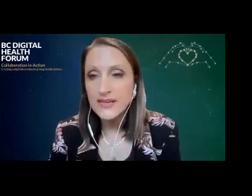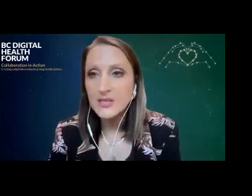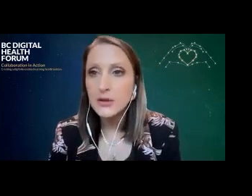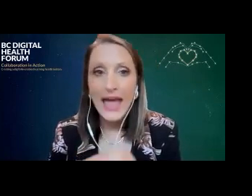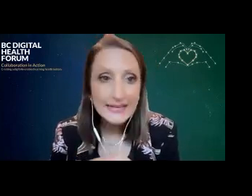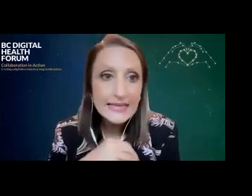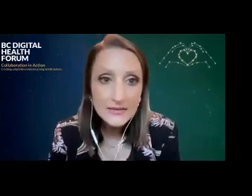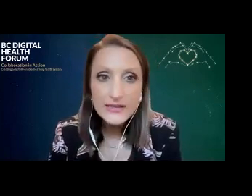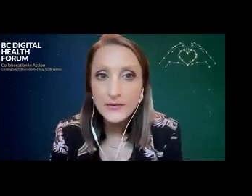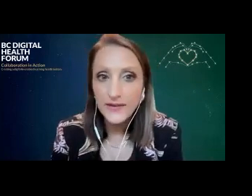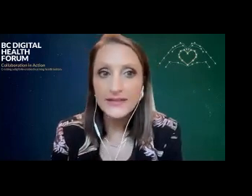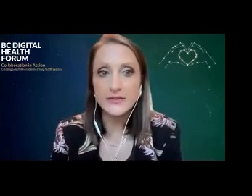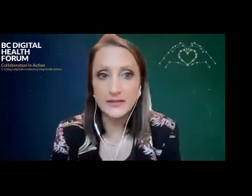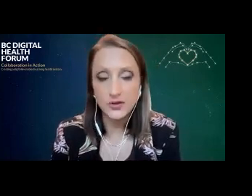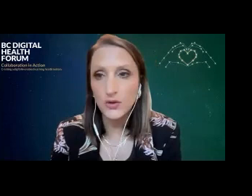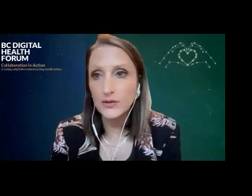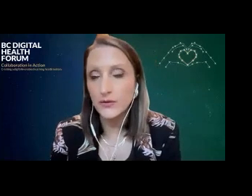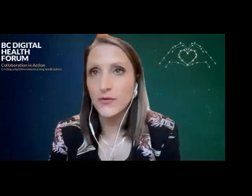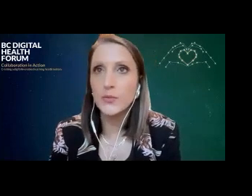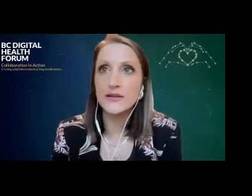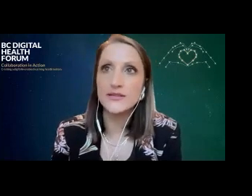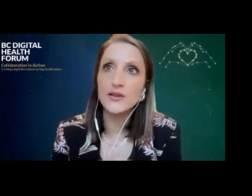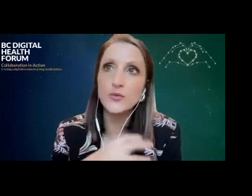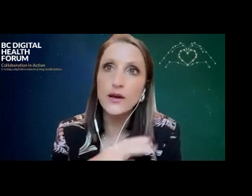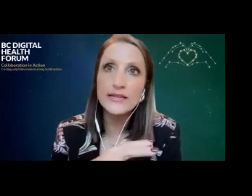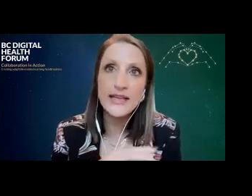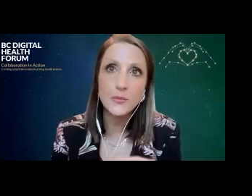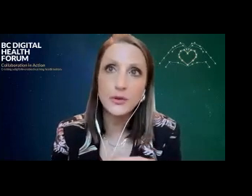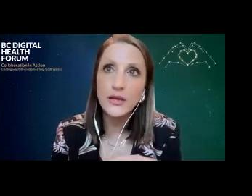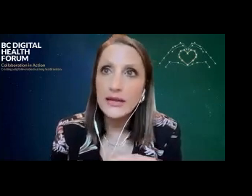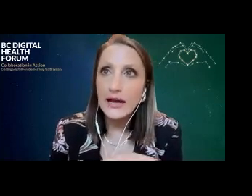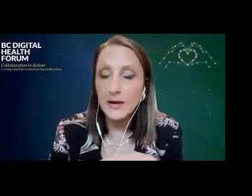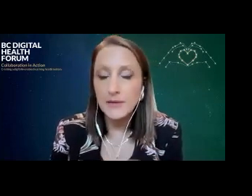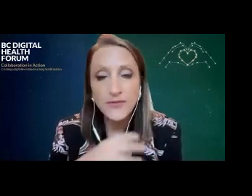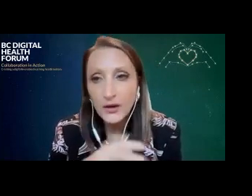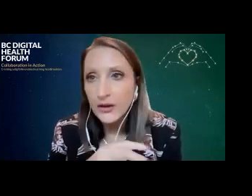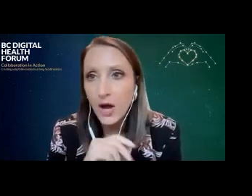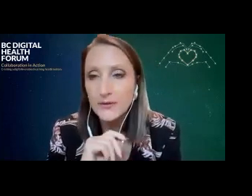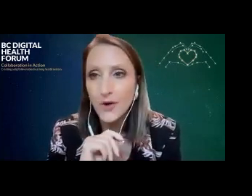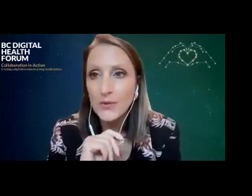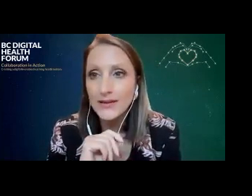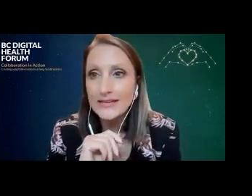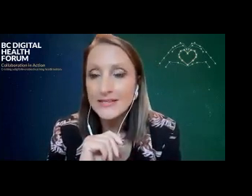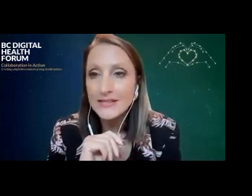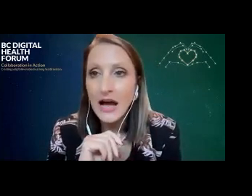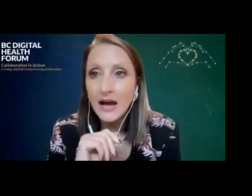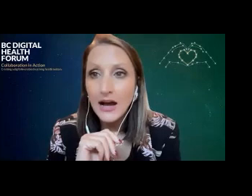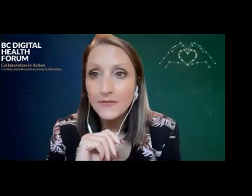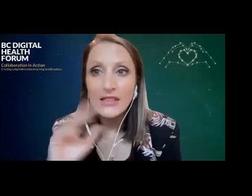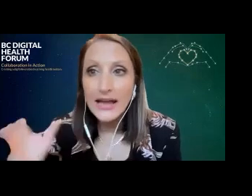to be feasible and even effective in the treatment for phobias. So as one example, a very common phobia